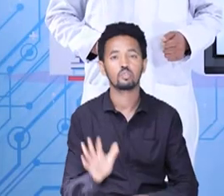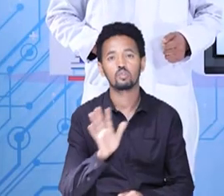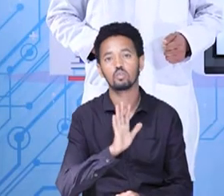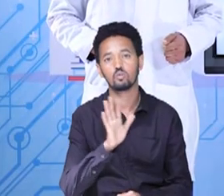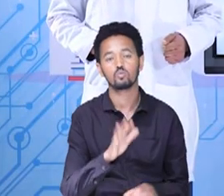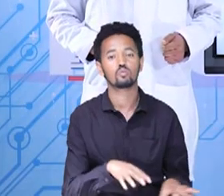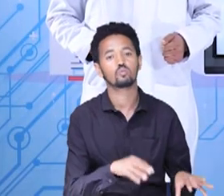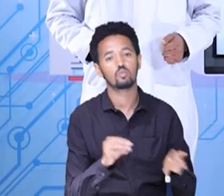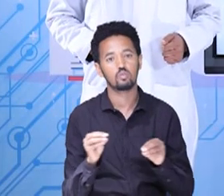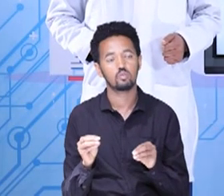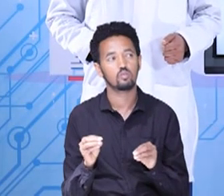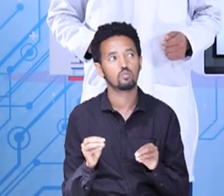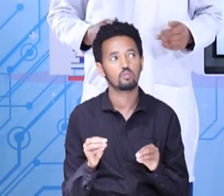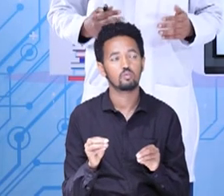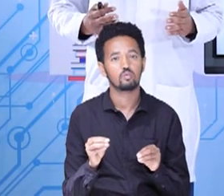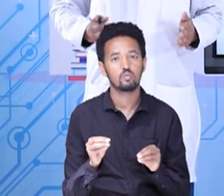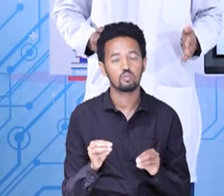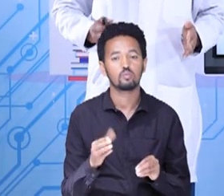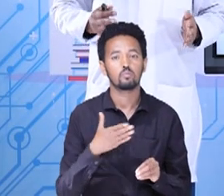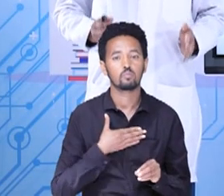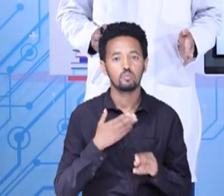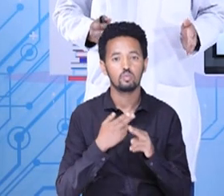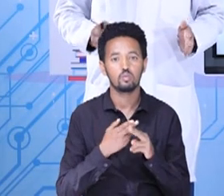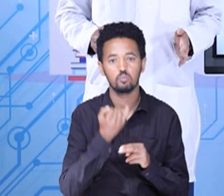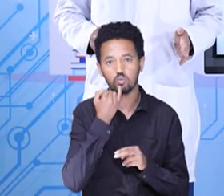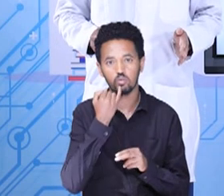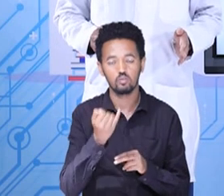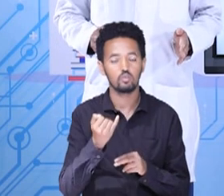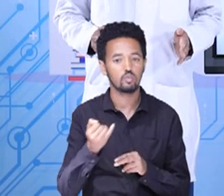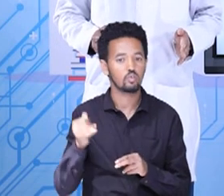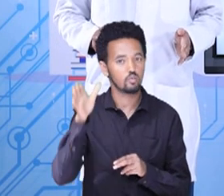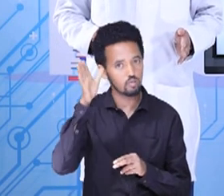Hello student, my name is Gaetan Fanta.